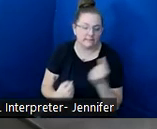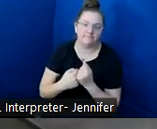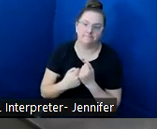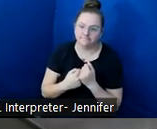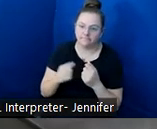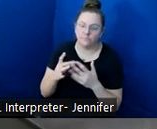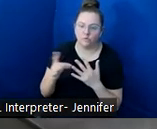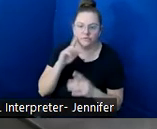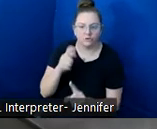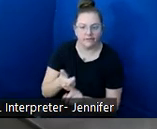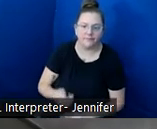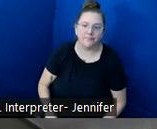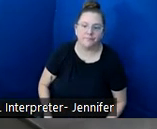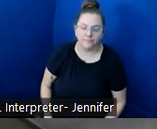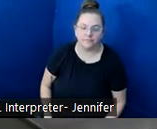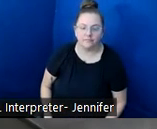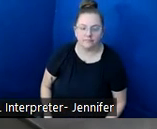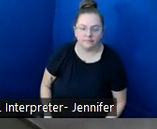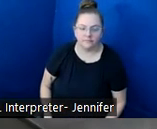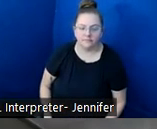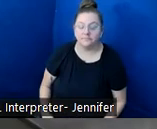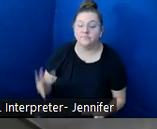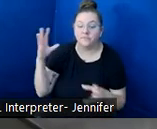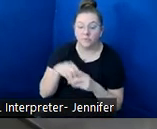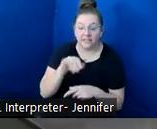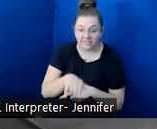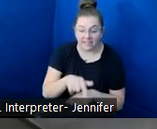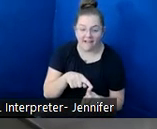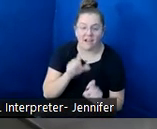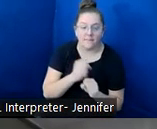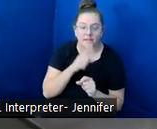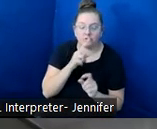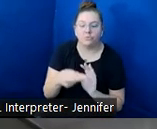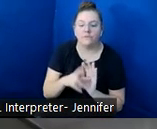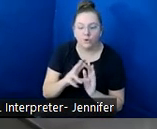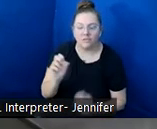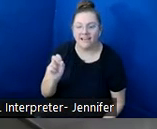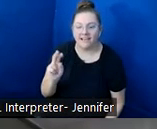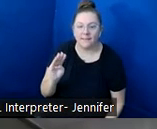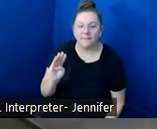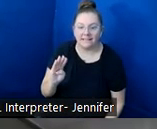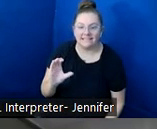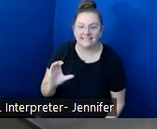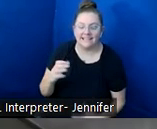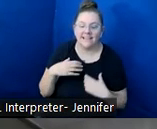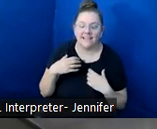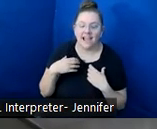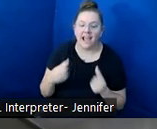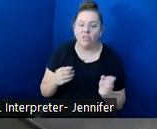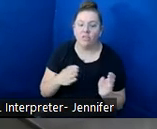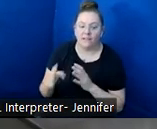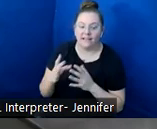choice. And within that, revealing the the SNBC health plan choices